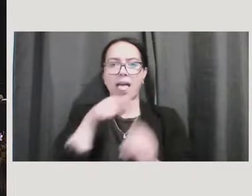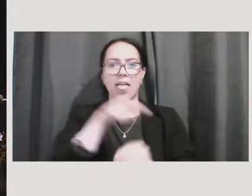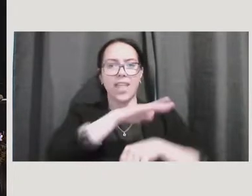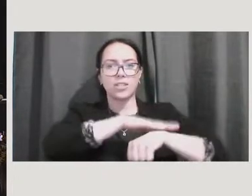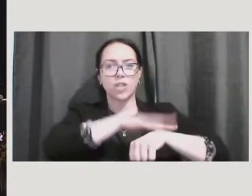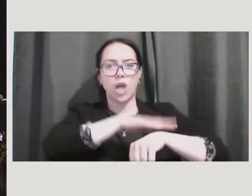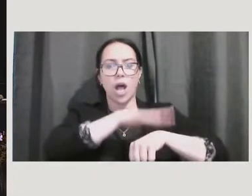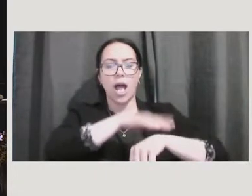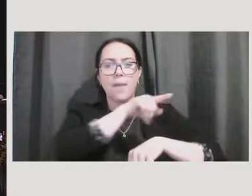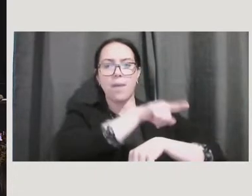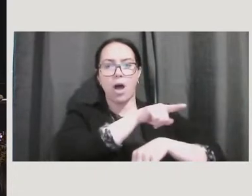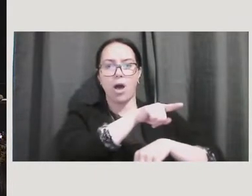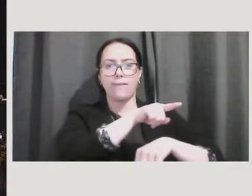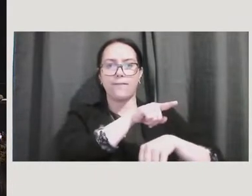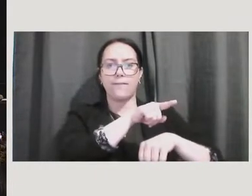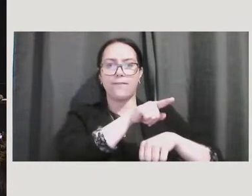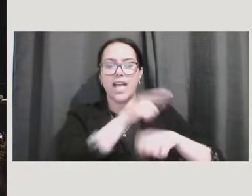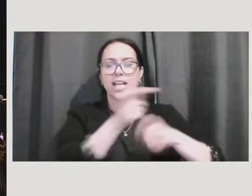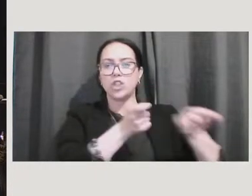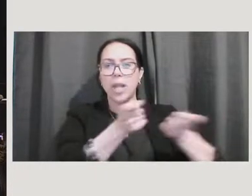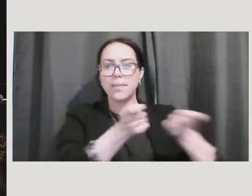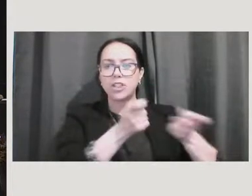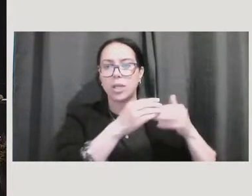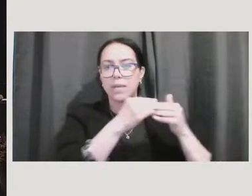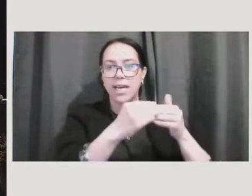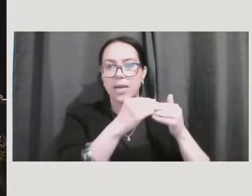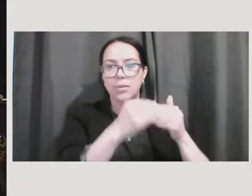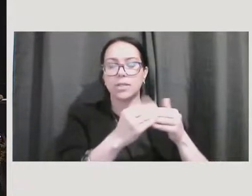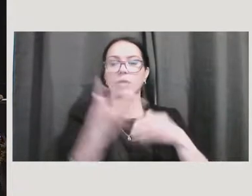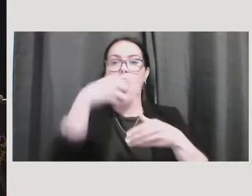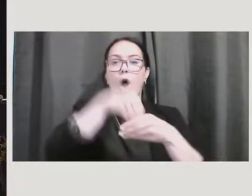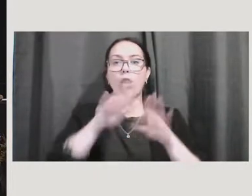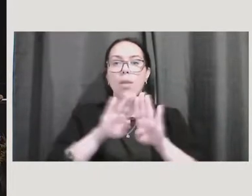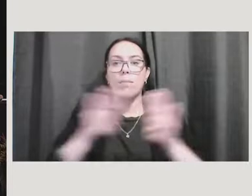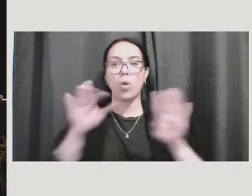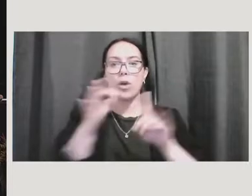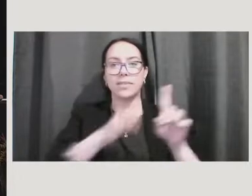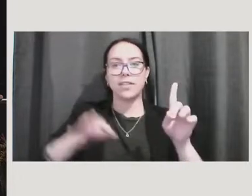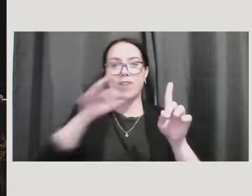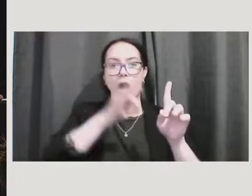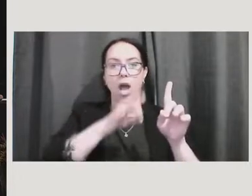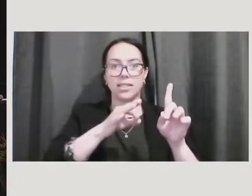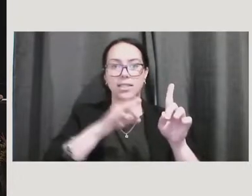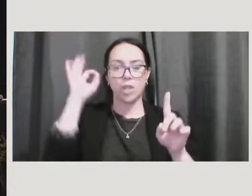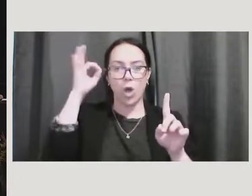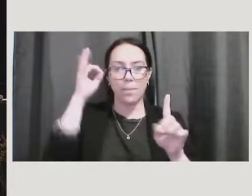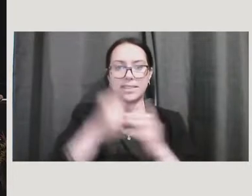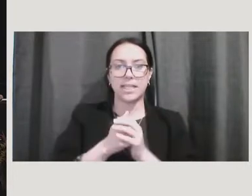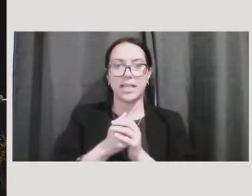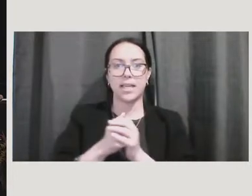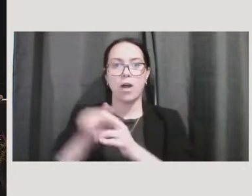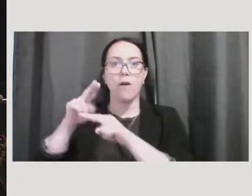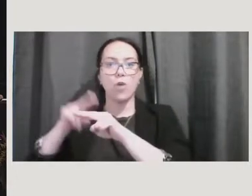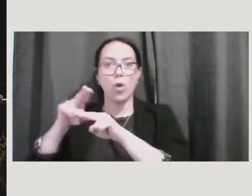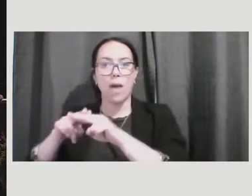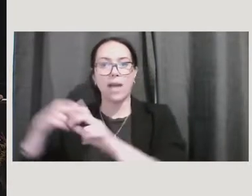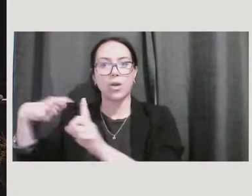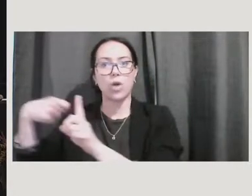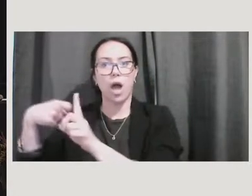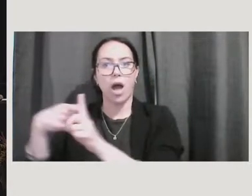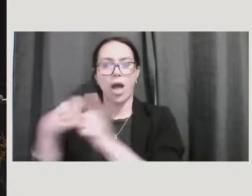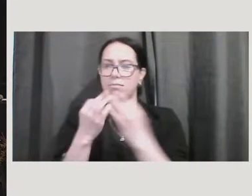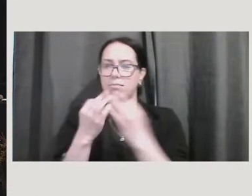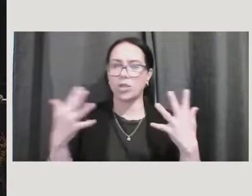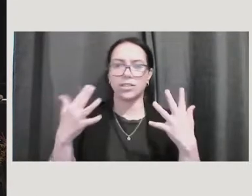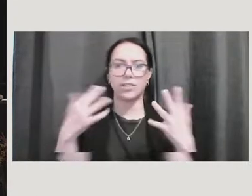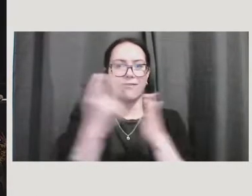and Leadership was on the board of the Pacific Arts committee uh was there many of the artists here